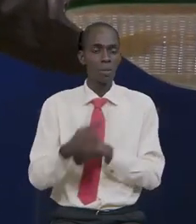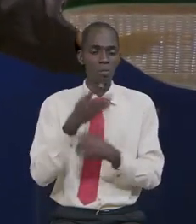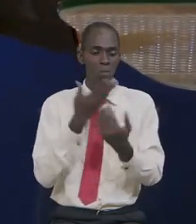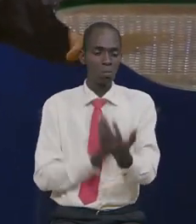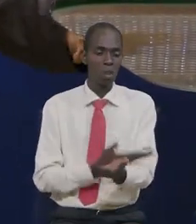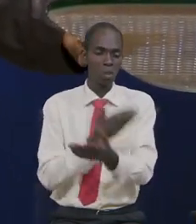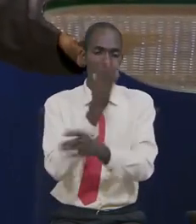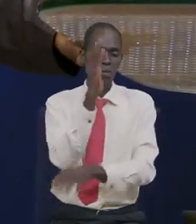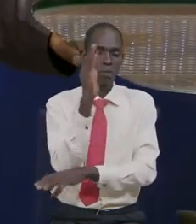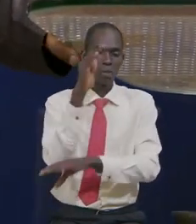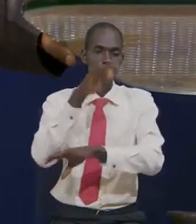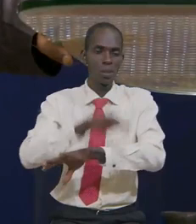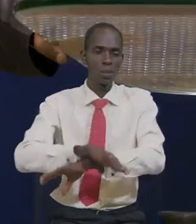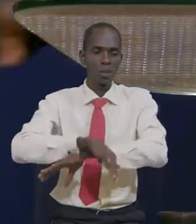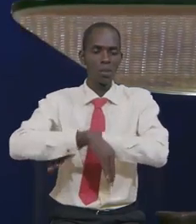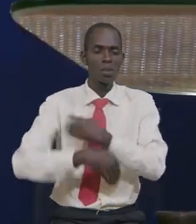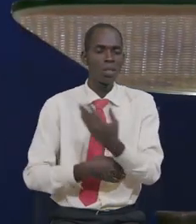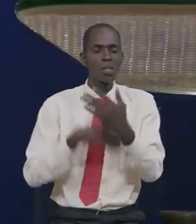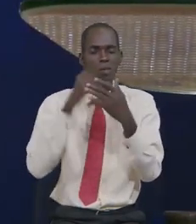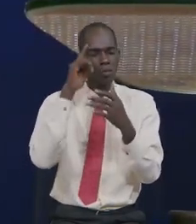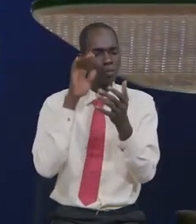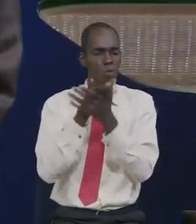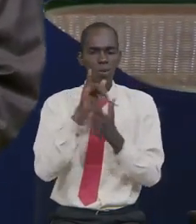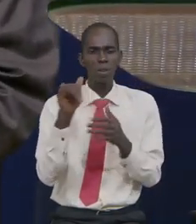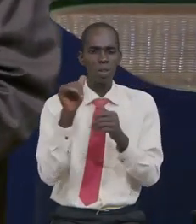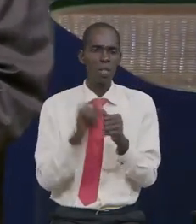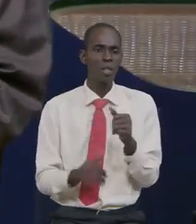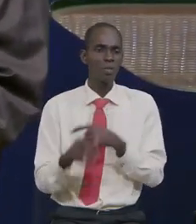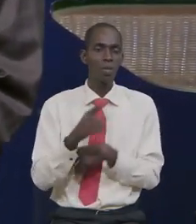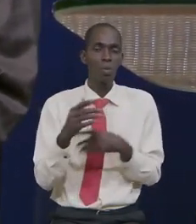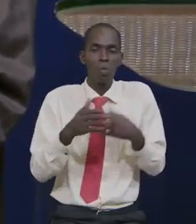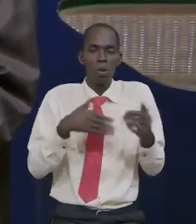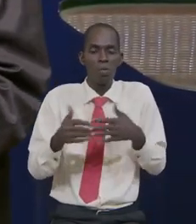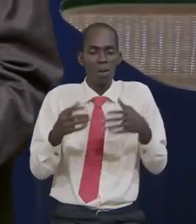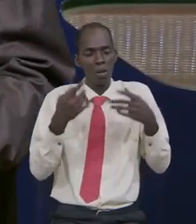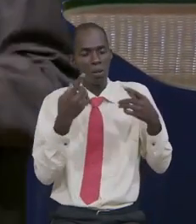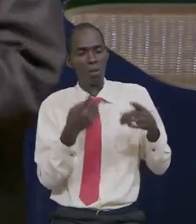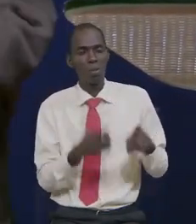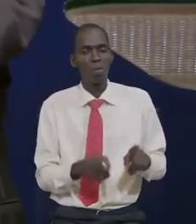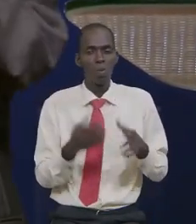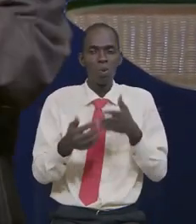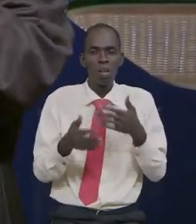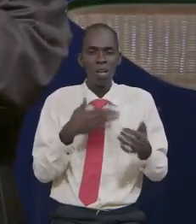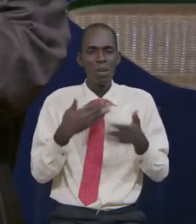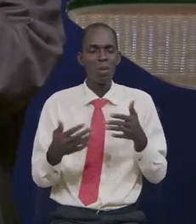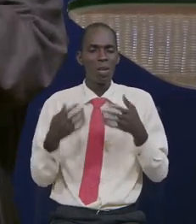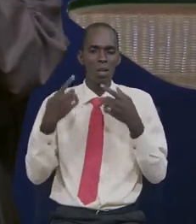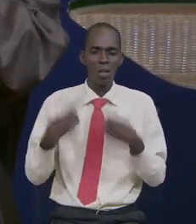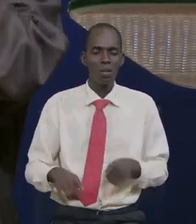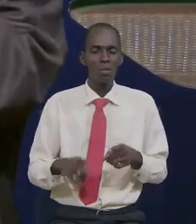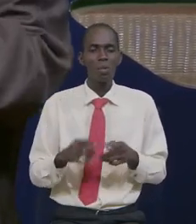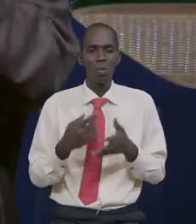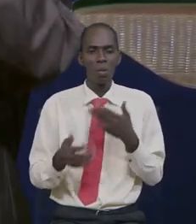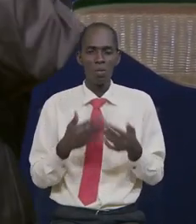afternoon, and evening, trusting every day. Whatever befalls, whatever comes, trusting